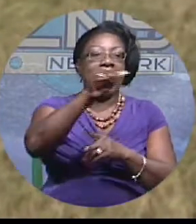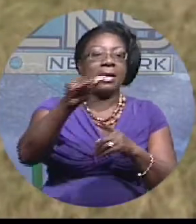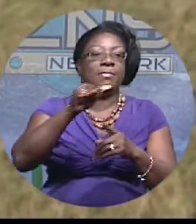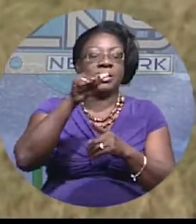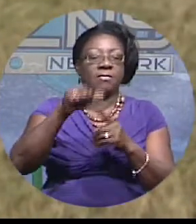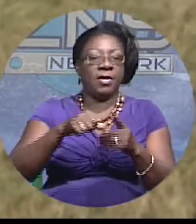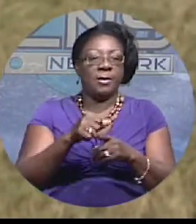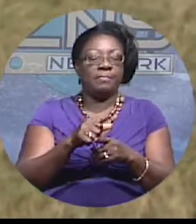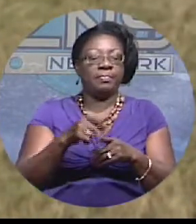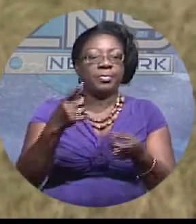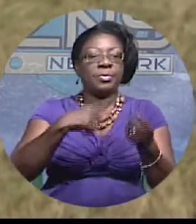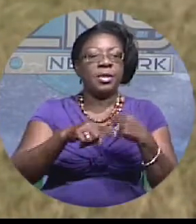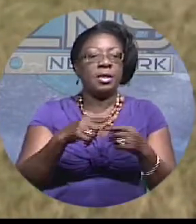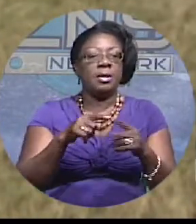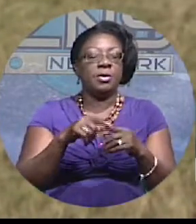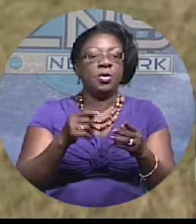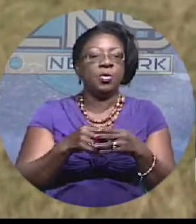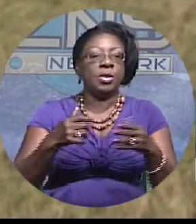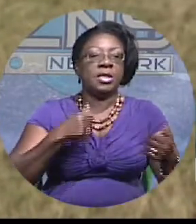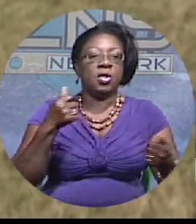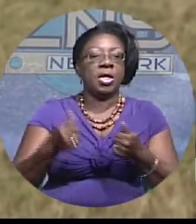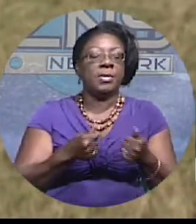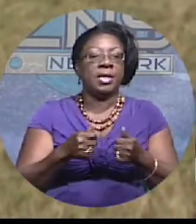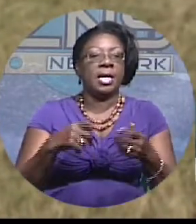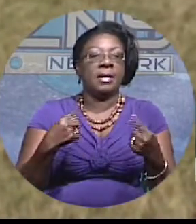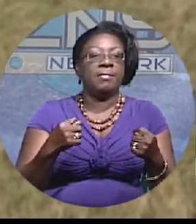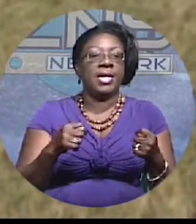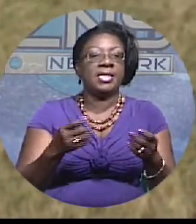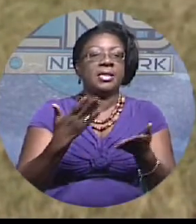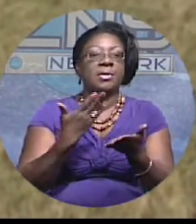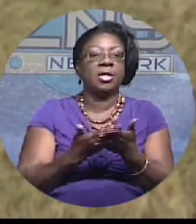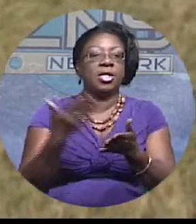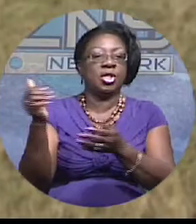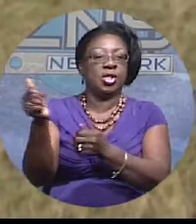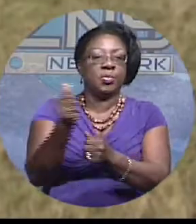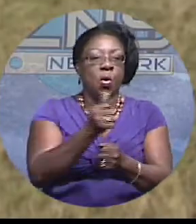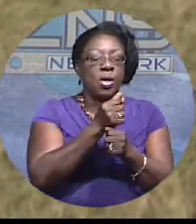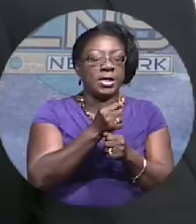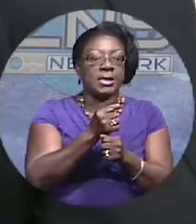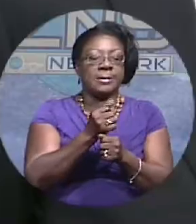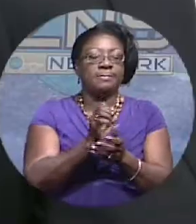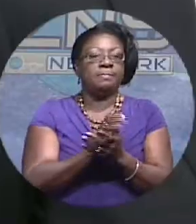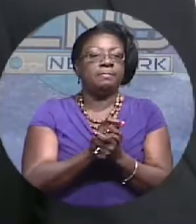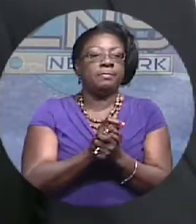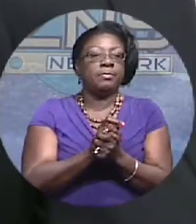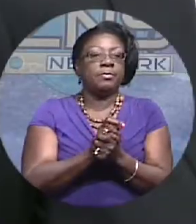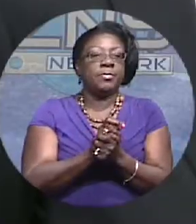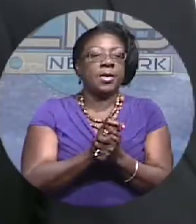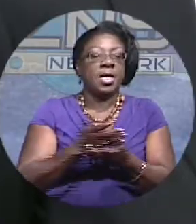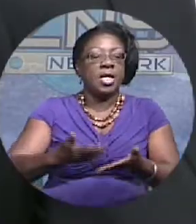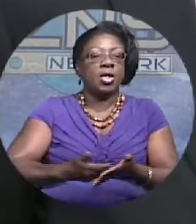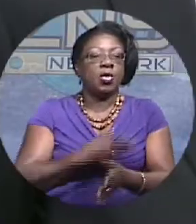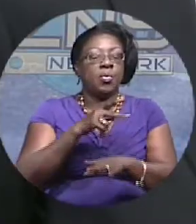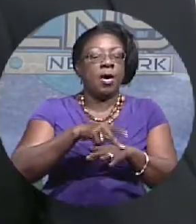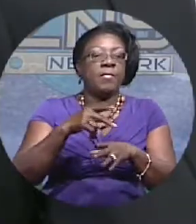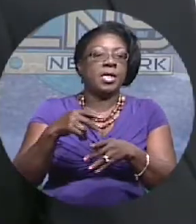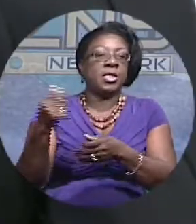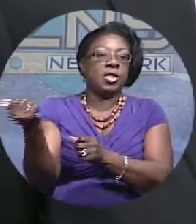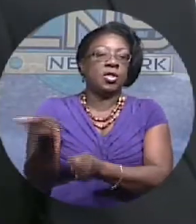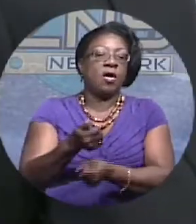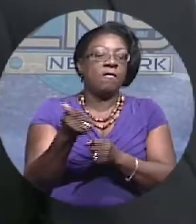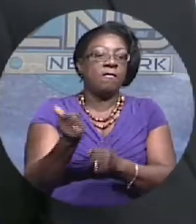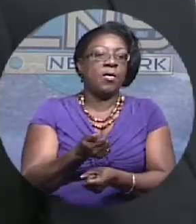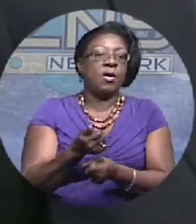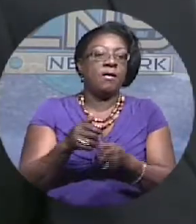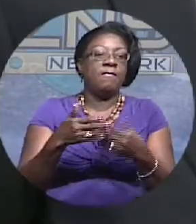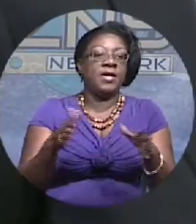can come to a tournament and still have a chance to really play some competitive sports and competitive basketball. And the New Providence Softball Association winding down.